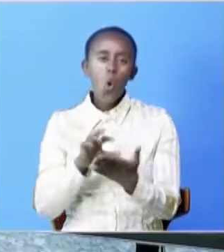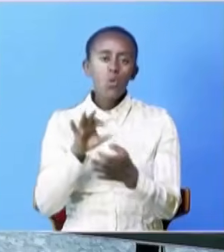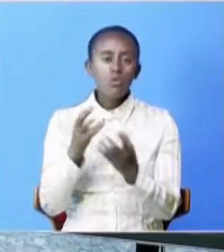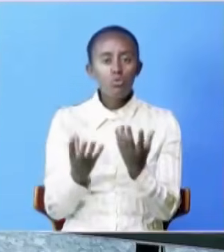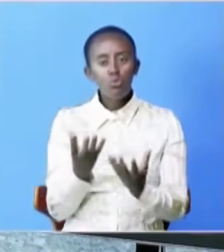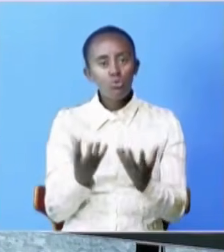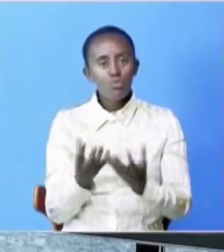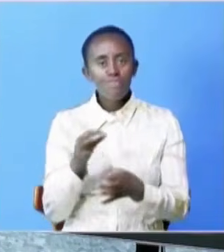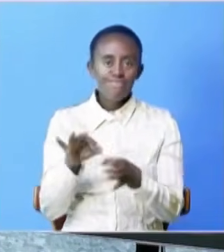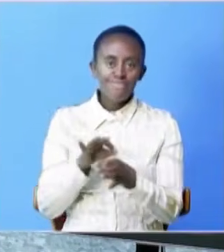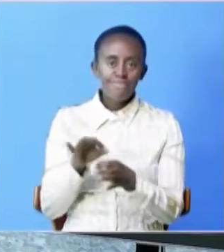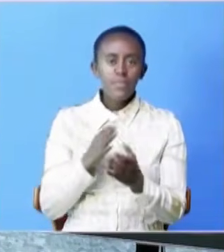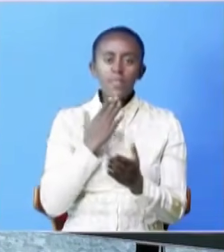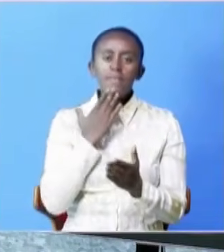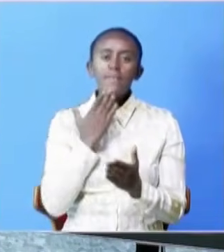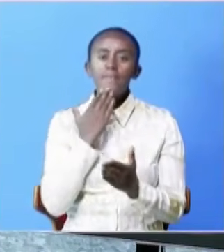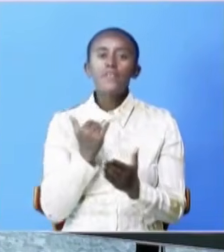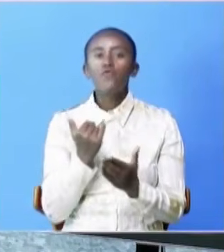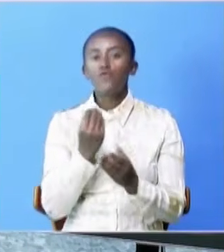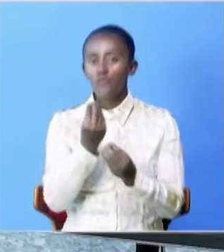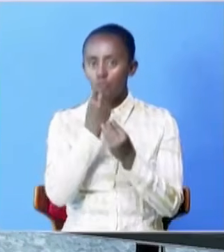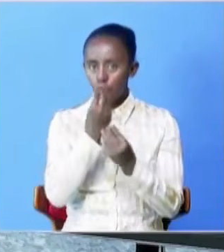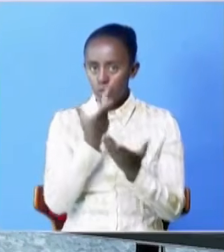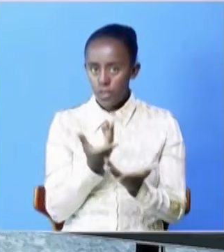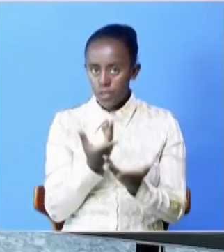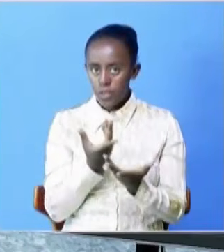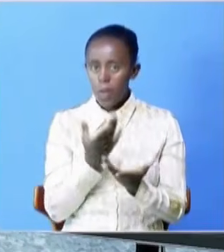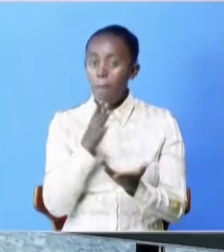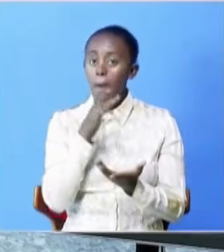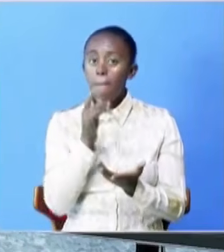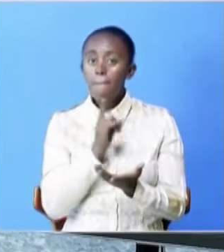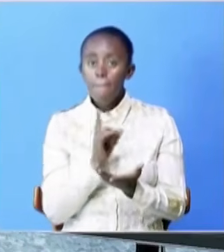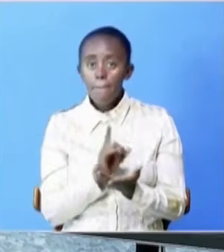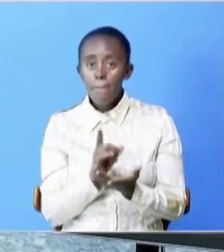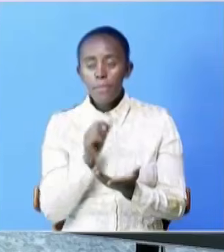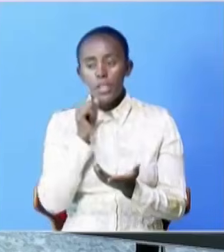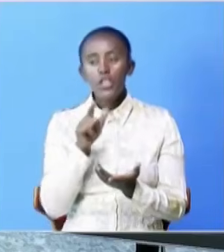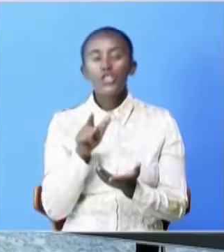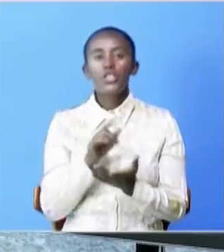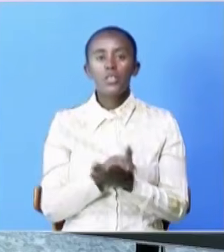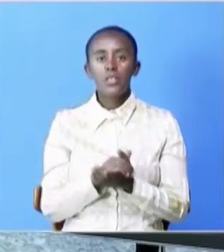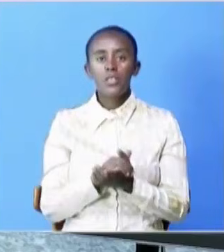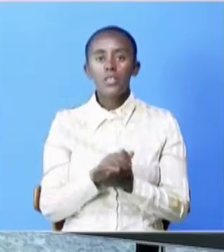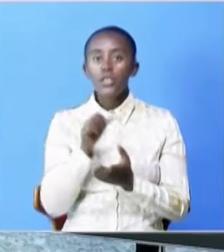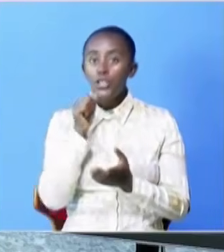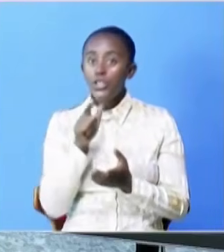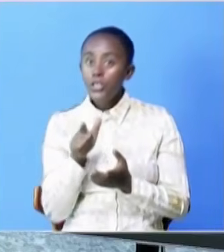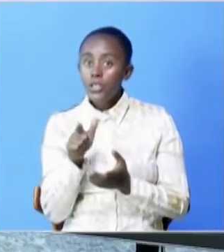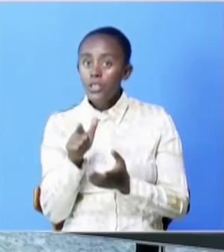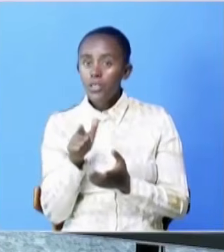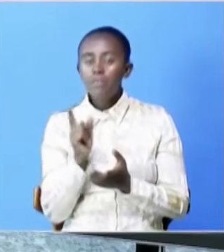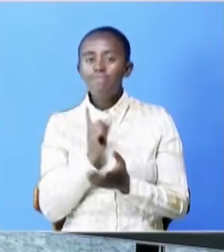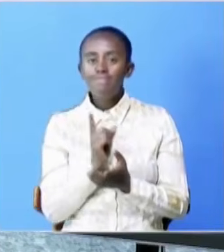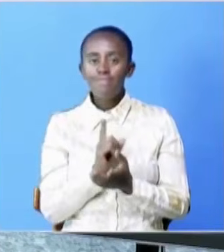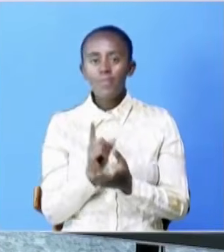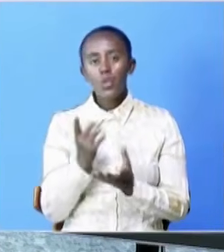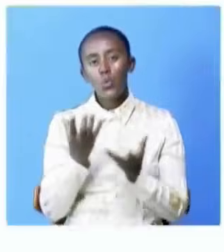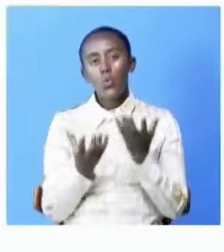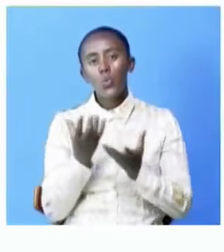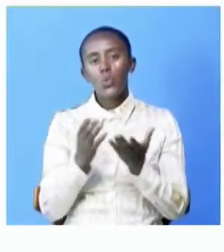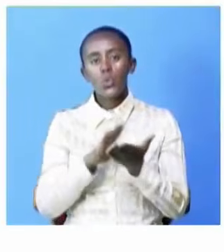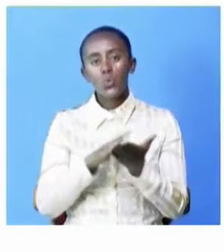food. Again, her mother. Mother is what? She again. So she what?